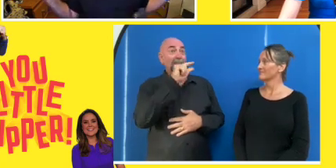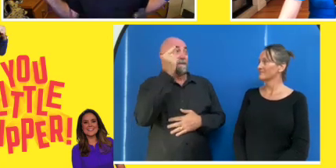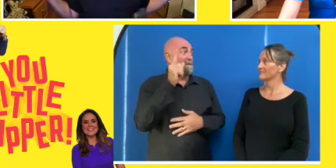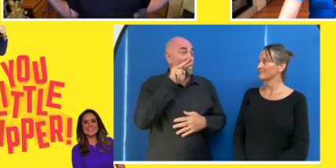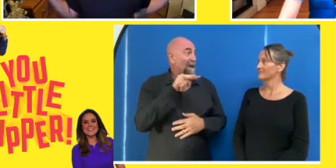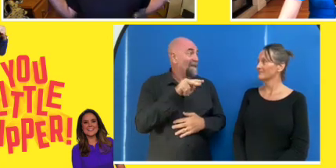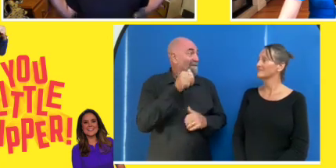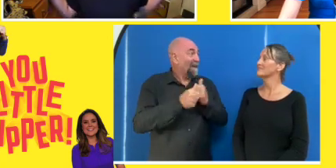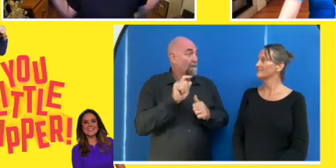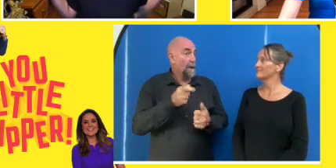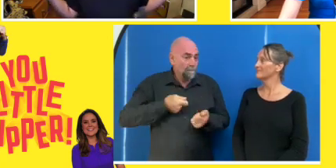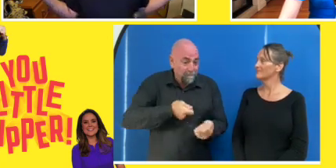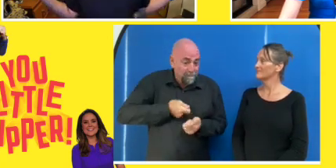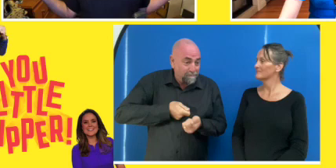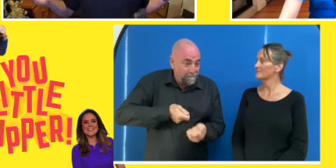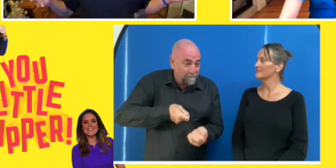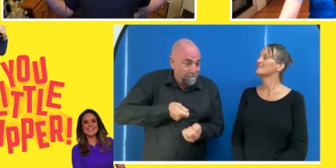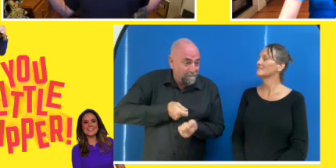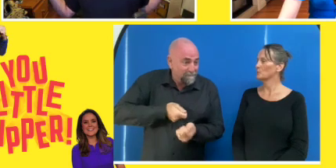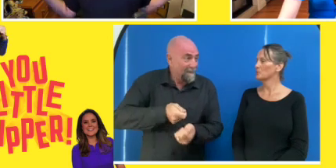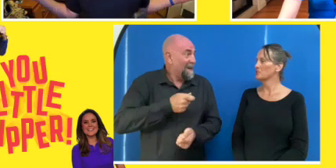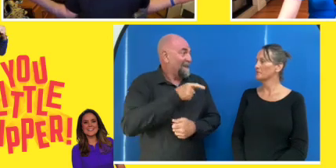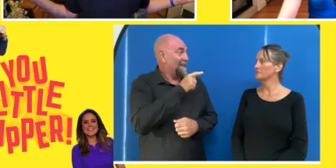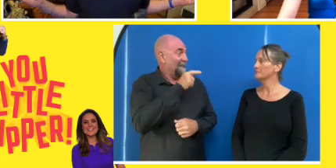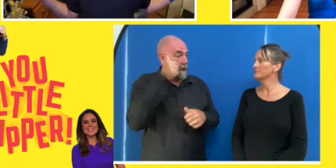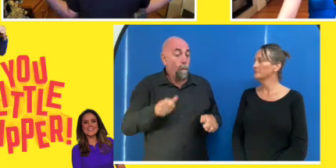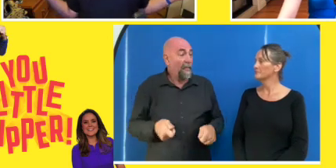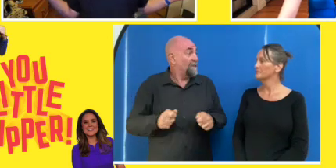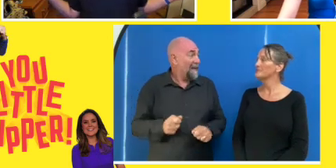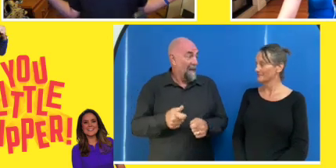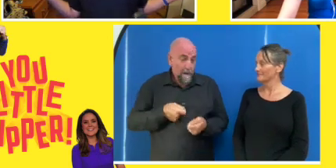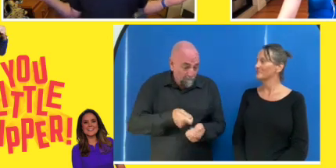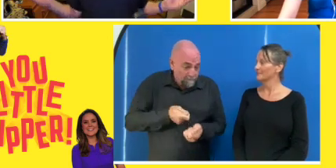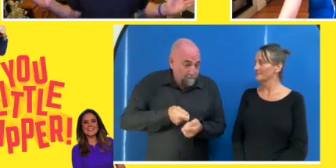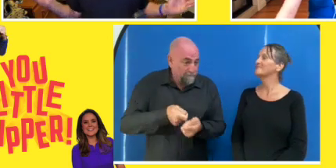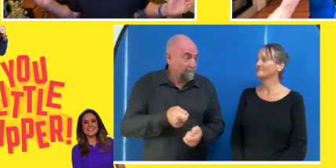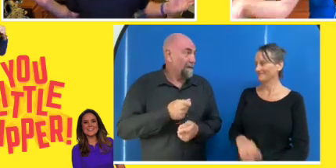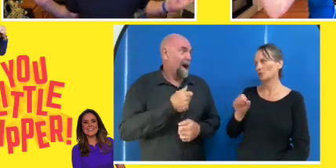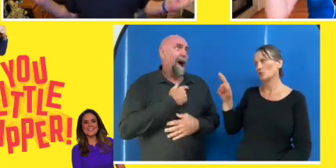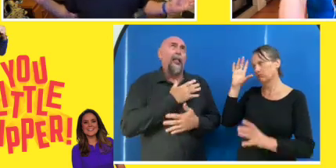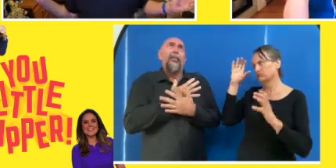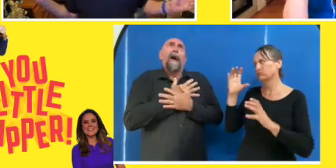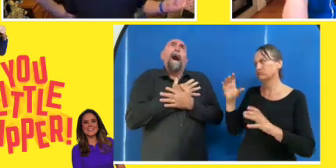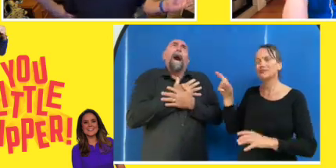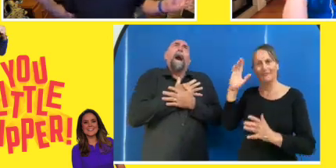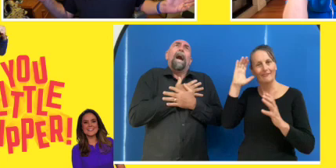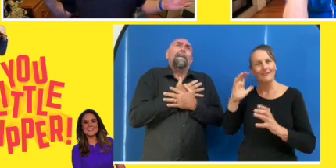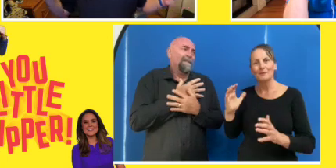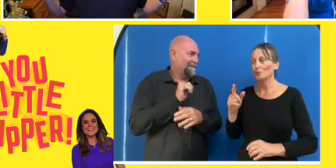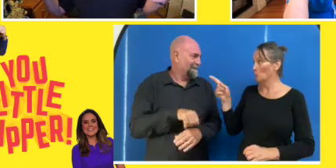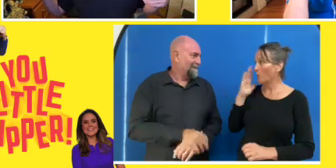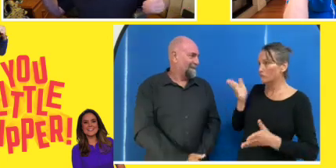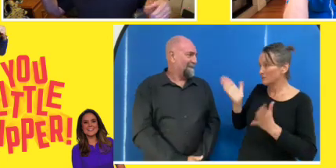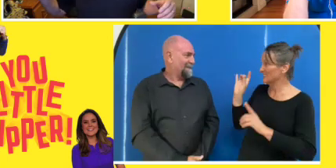just beautiful. My best of the rest is that curling has started. The wheelchair curling. Yes. You know I'm a fan. I